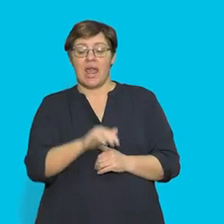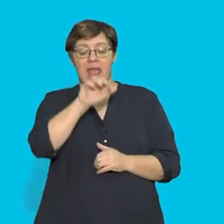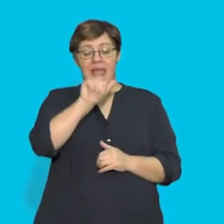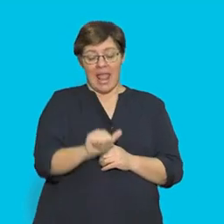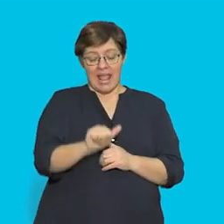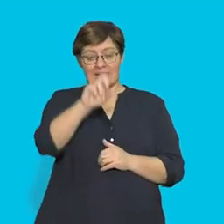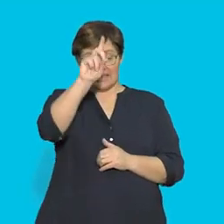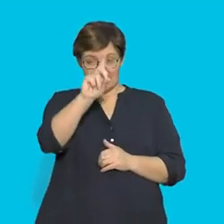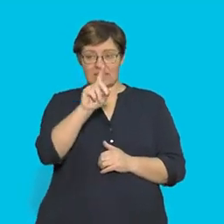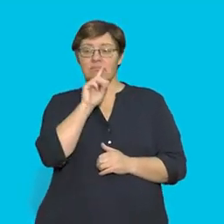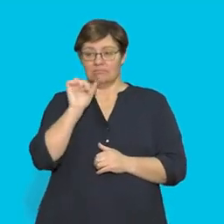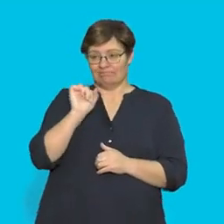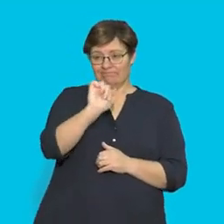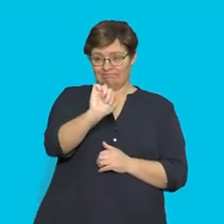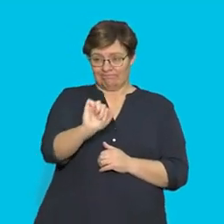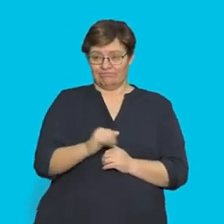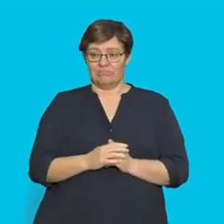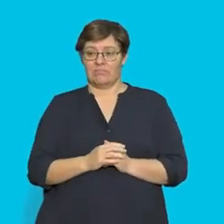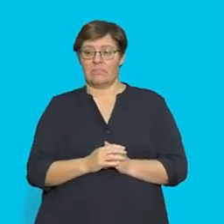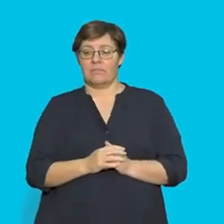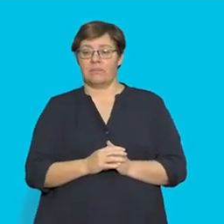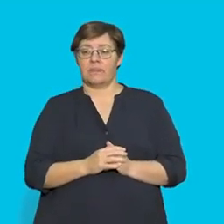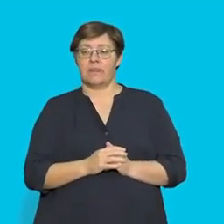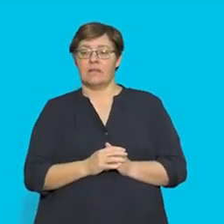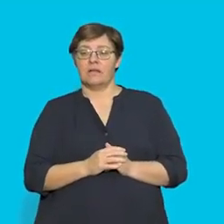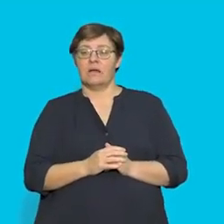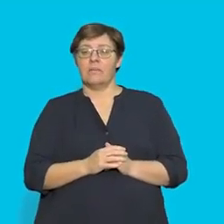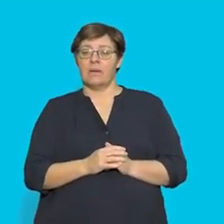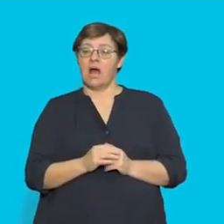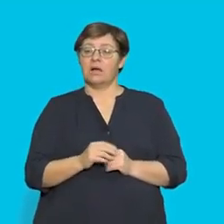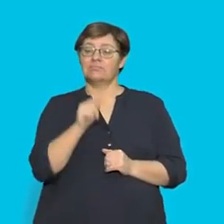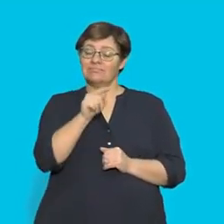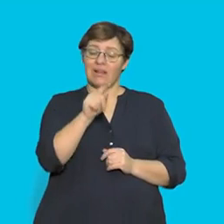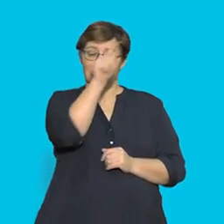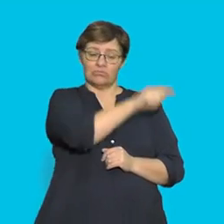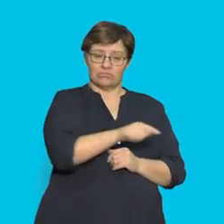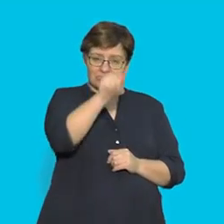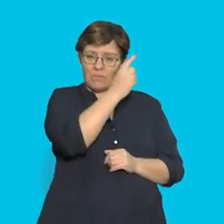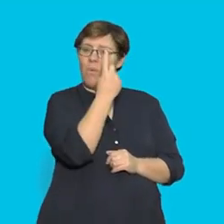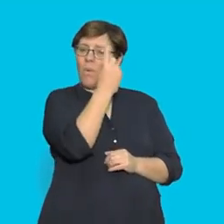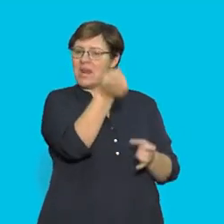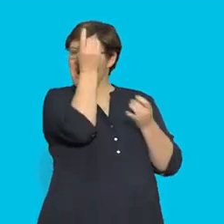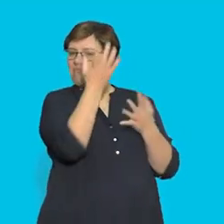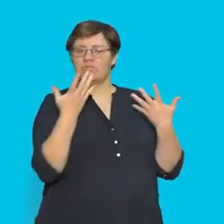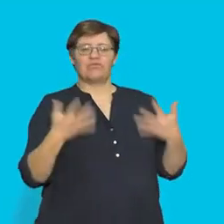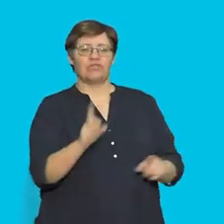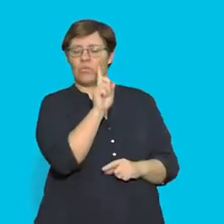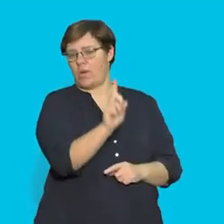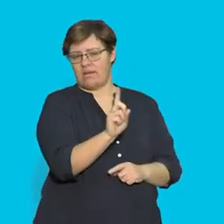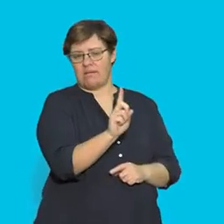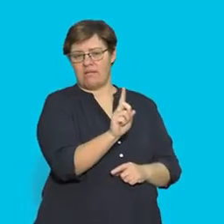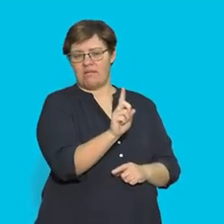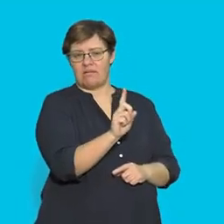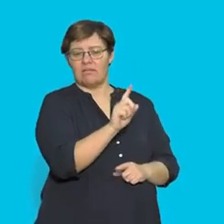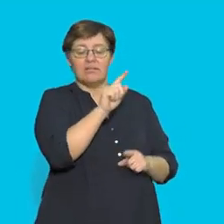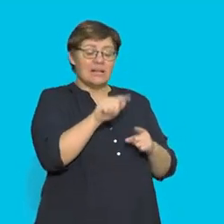by looking at AD. So AD belongs to this triangle here, okay? But in this triangle, we only have one piece of